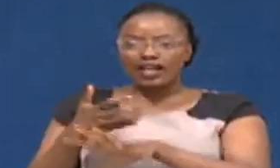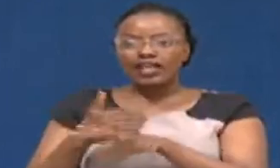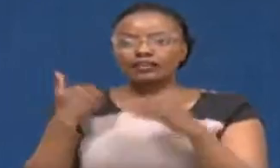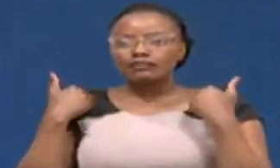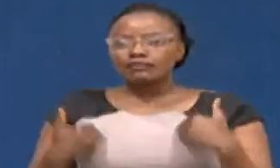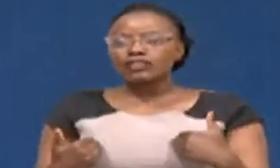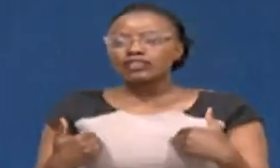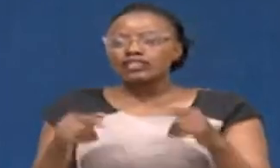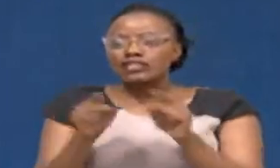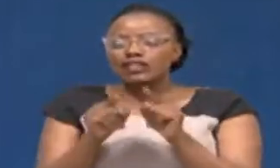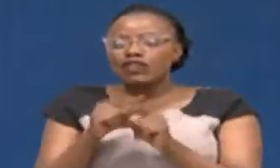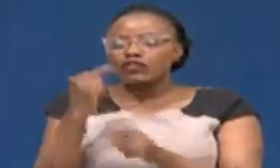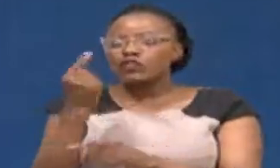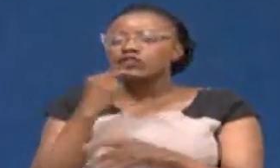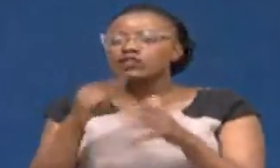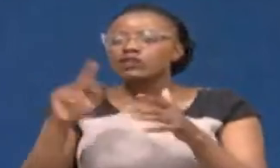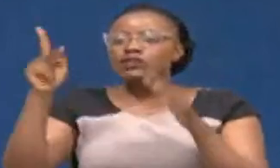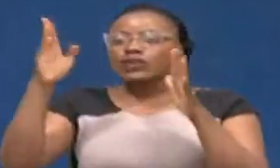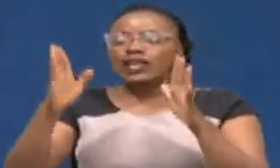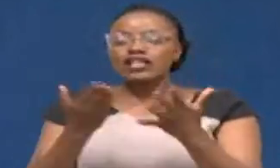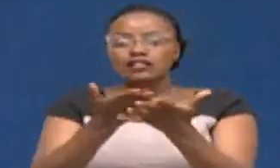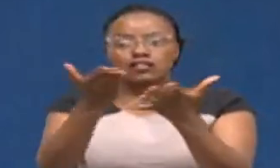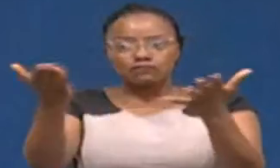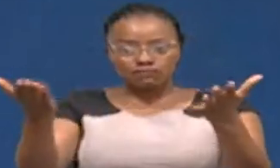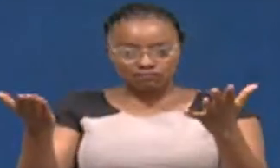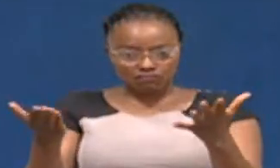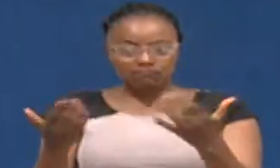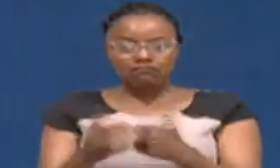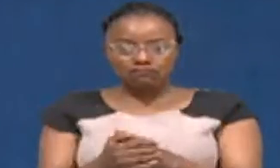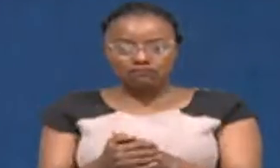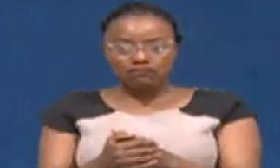here, Trevor, to just say to Kenyans